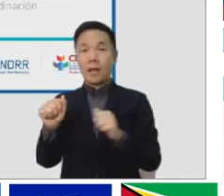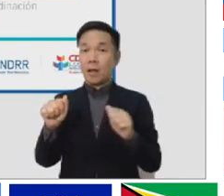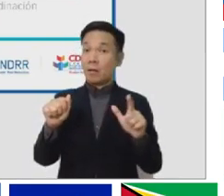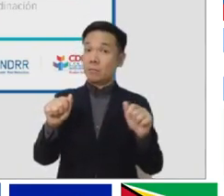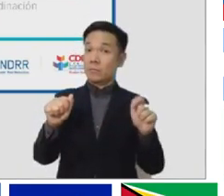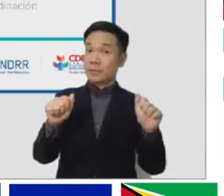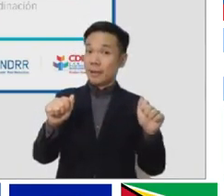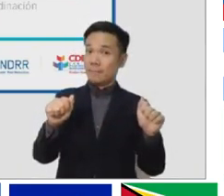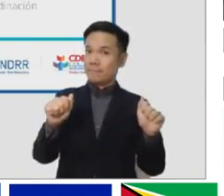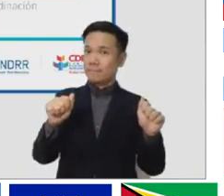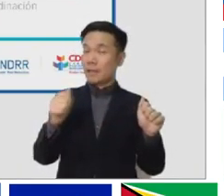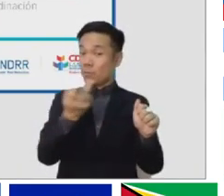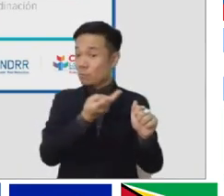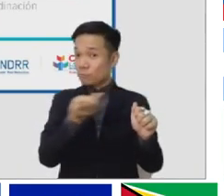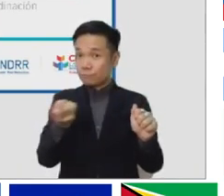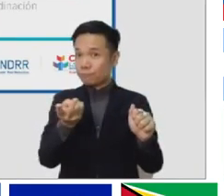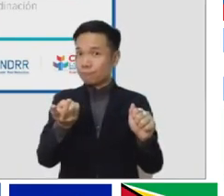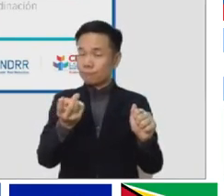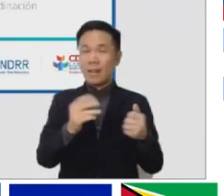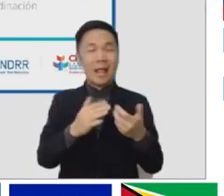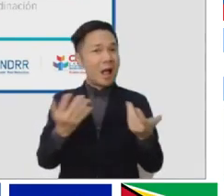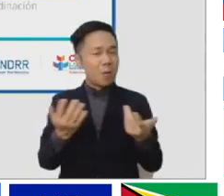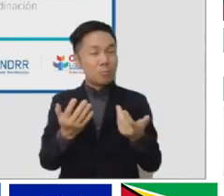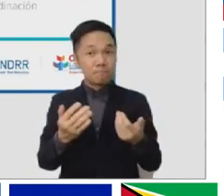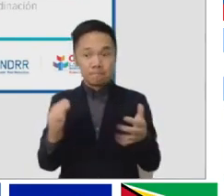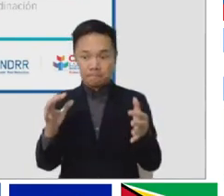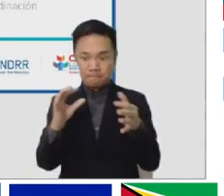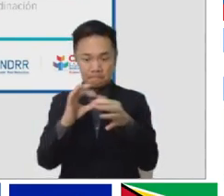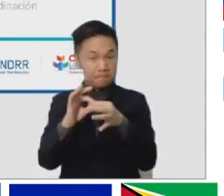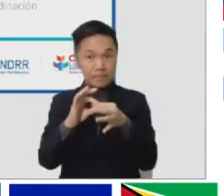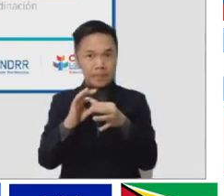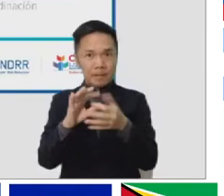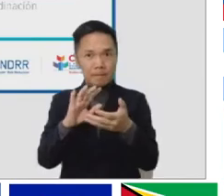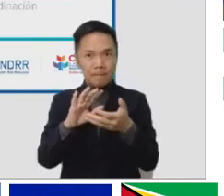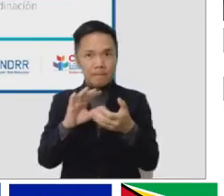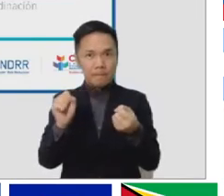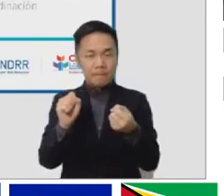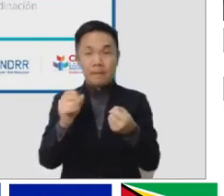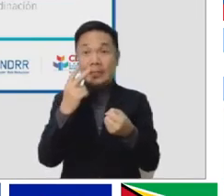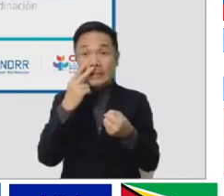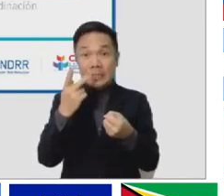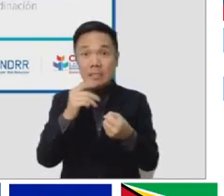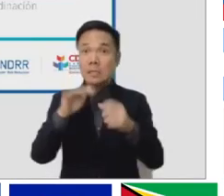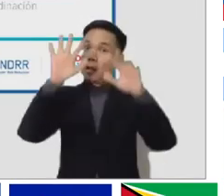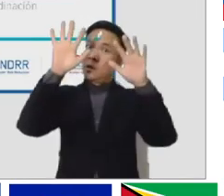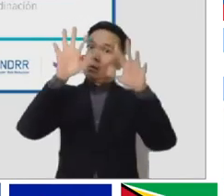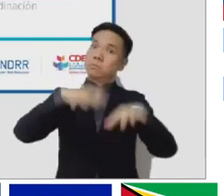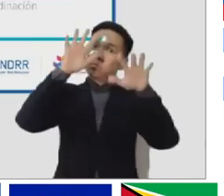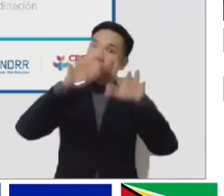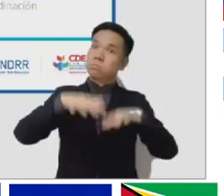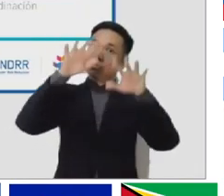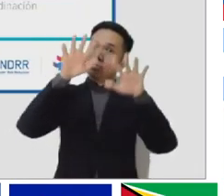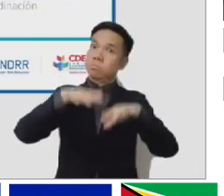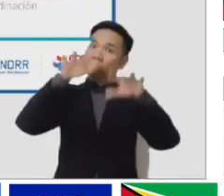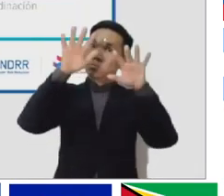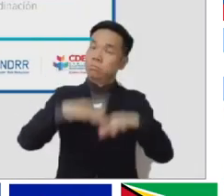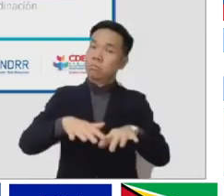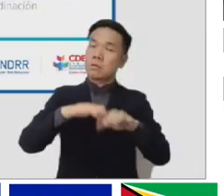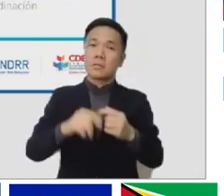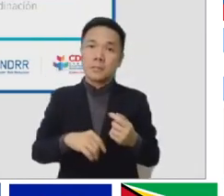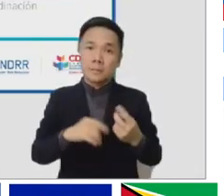disasters as well. This also led to a series of flooding and to earthquakes and to a lot of